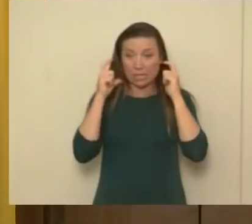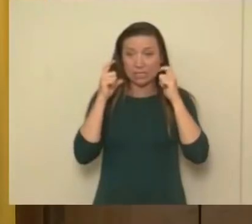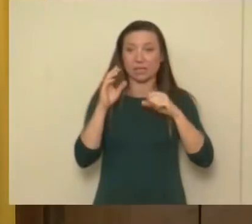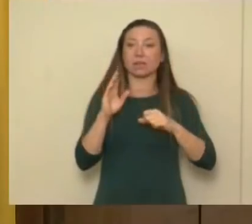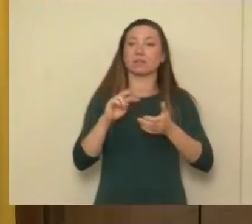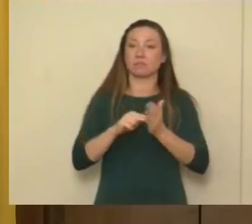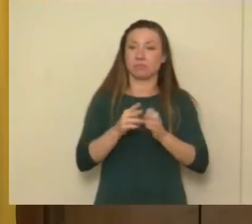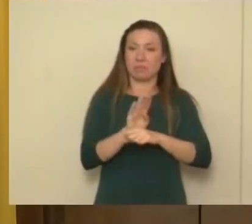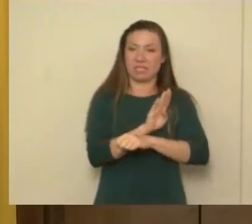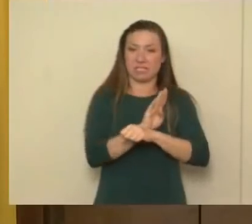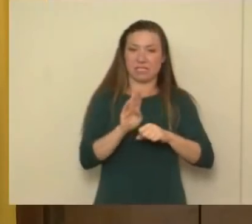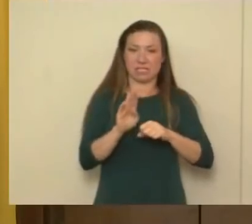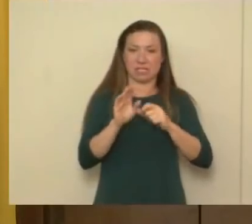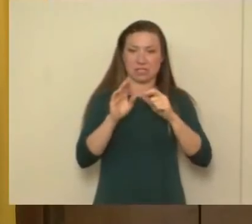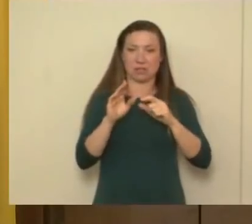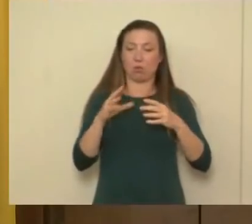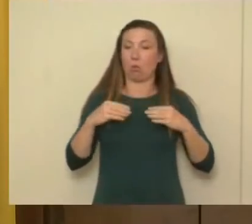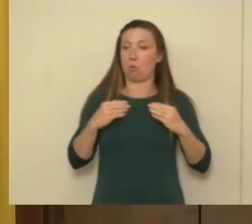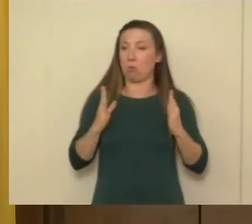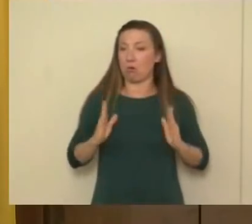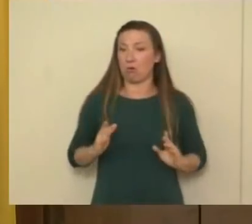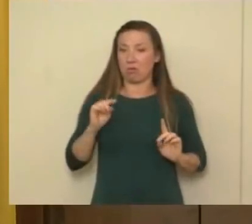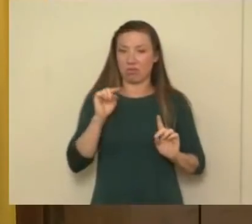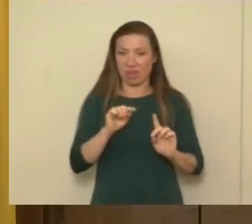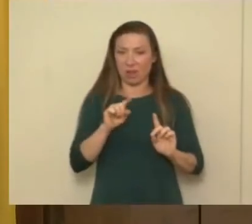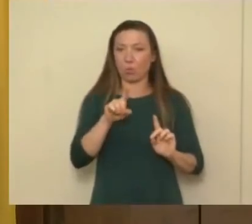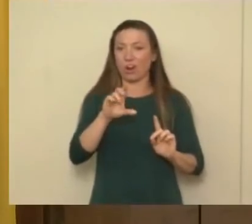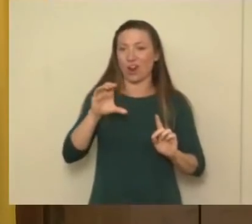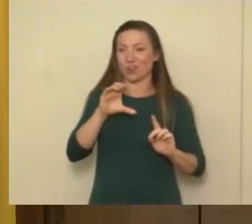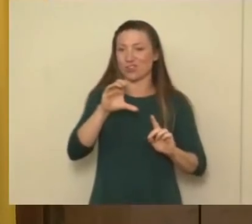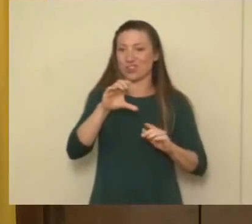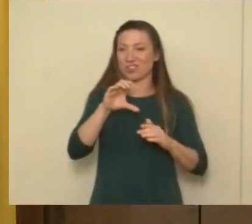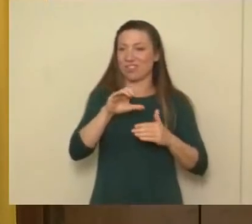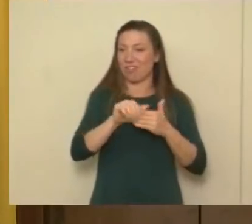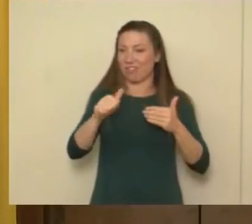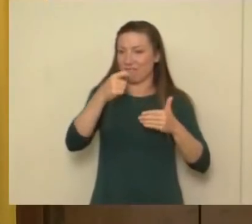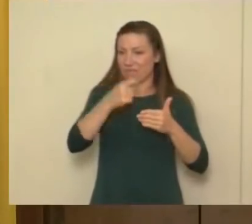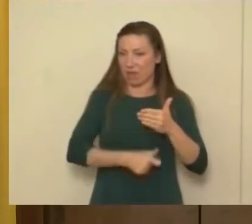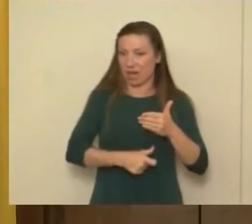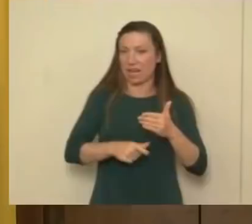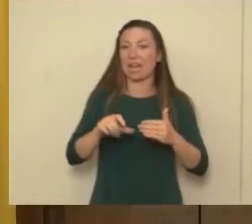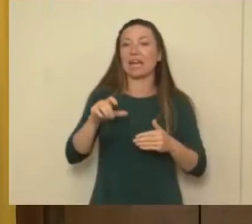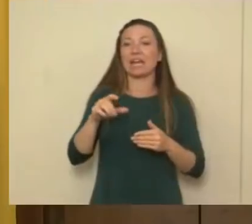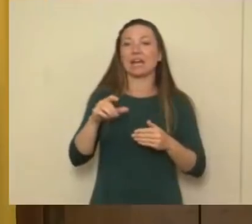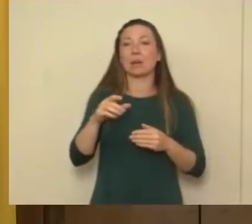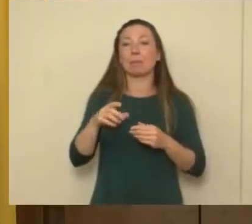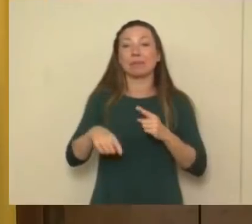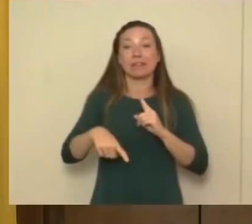fine and a misdemeanor citation. We've done everything that you do. You know, we know this. This